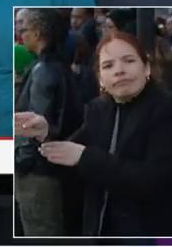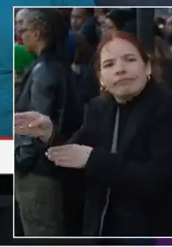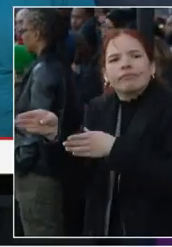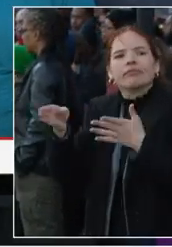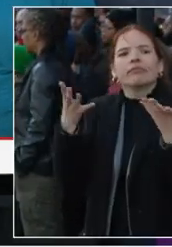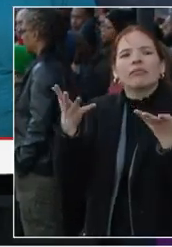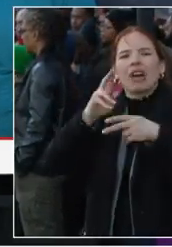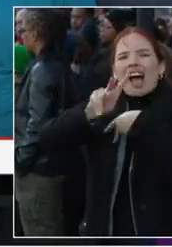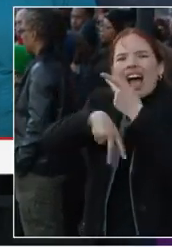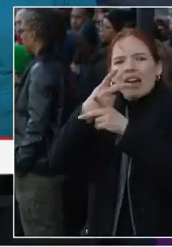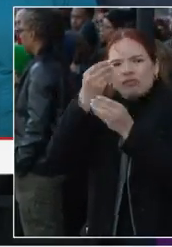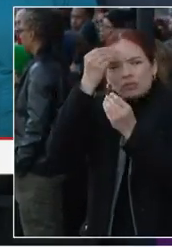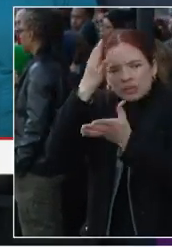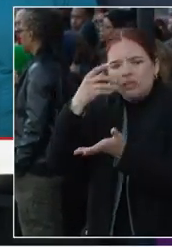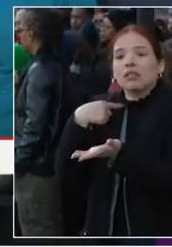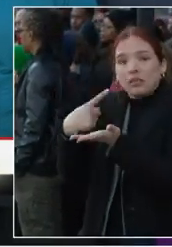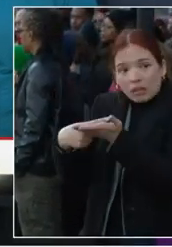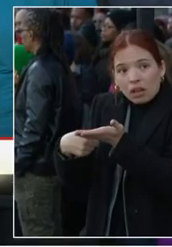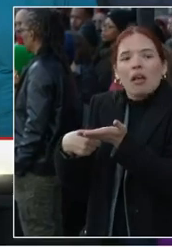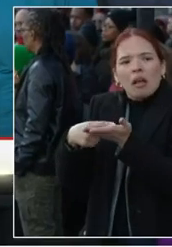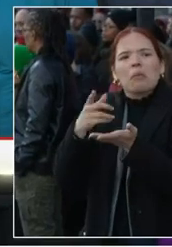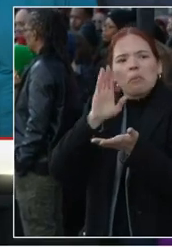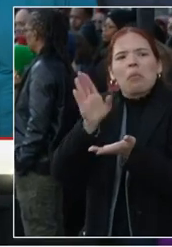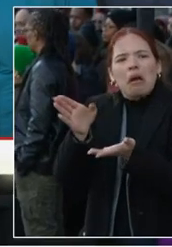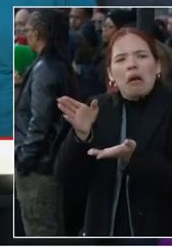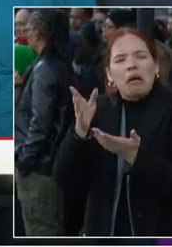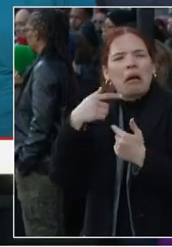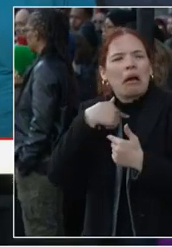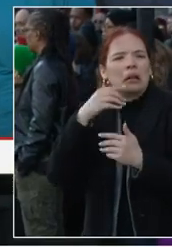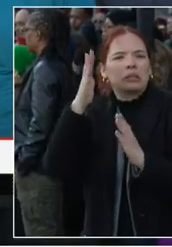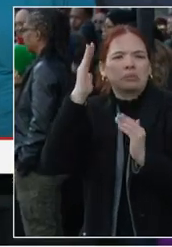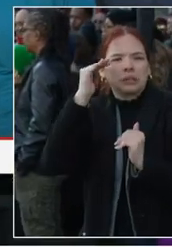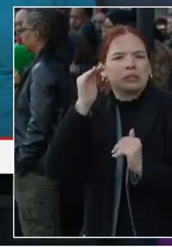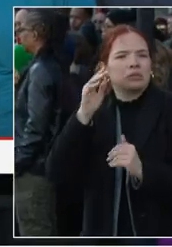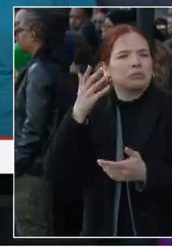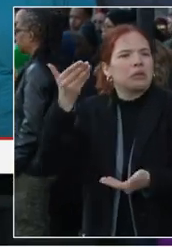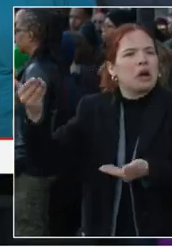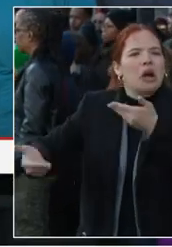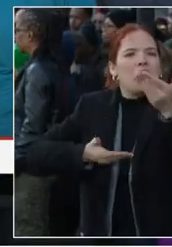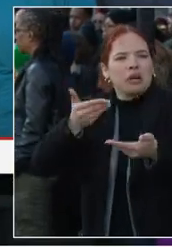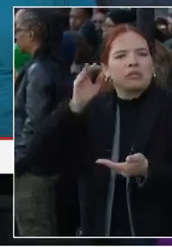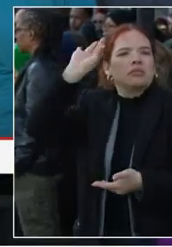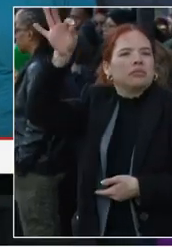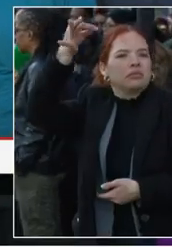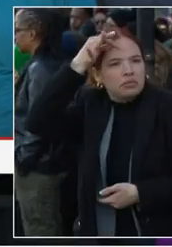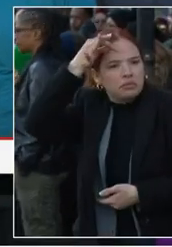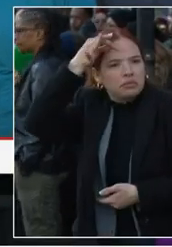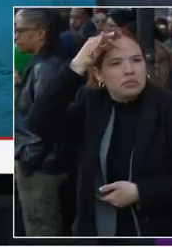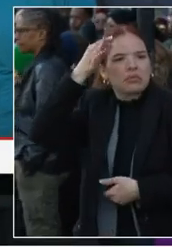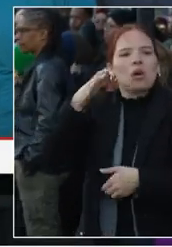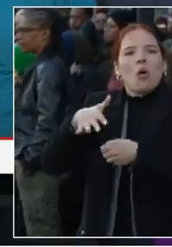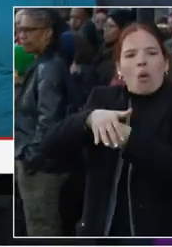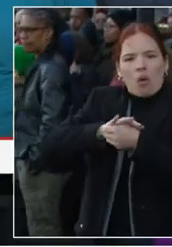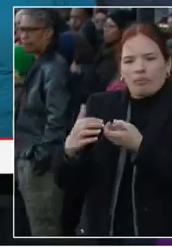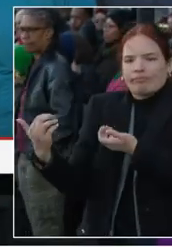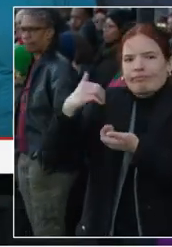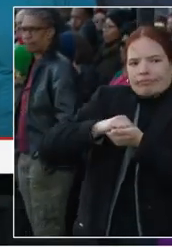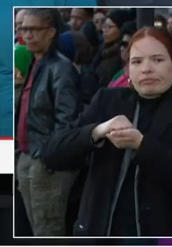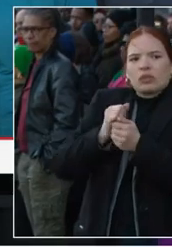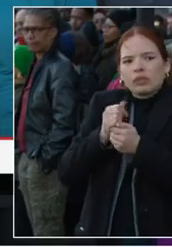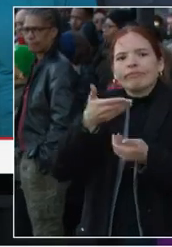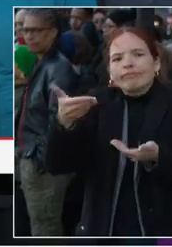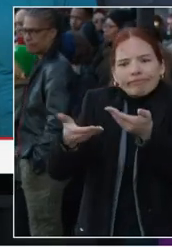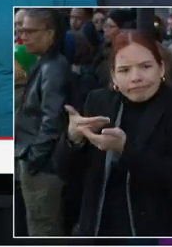we will discuss. But I expect that we will invite our federal and local partners that impact